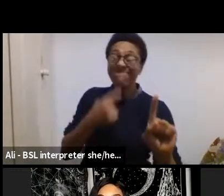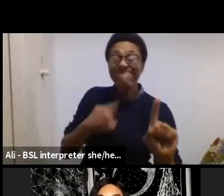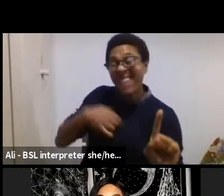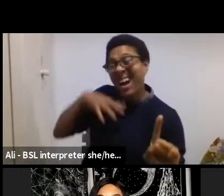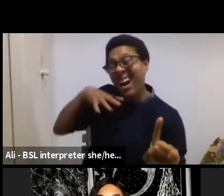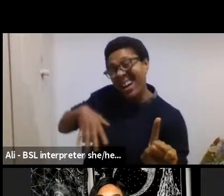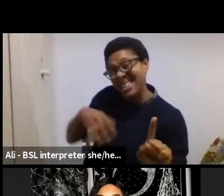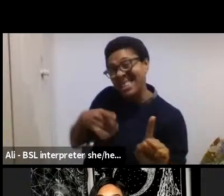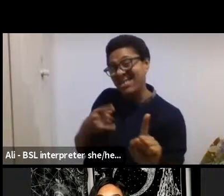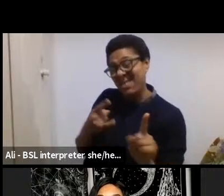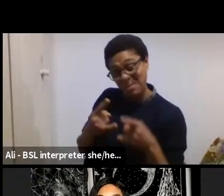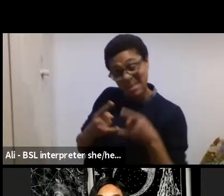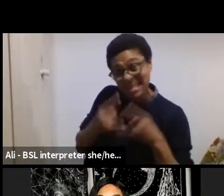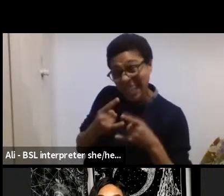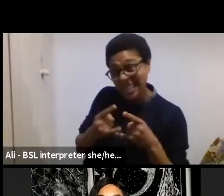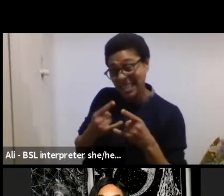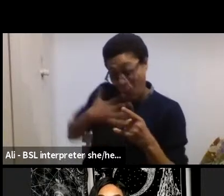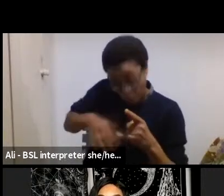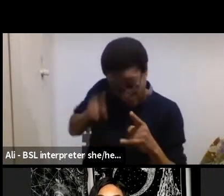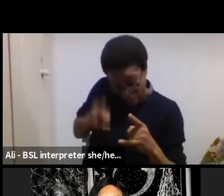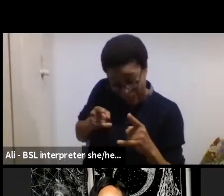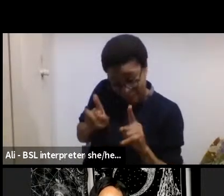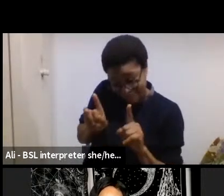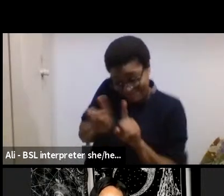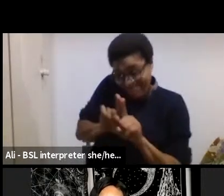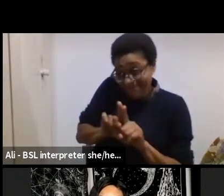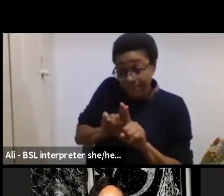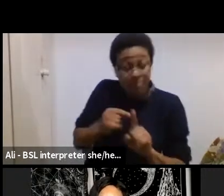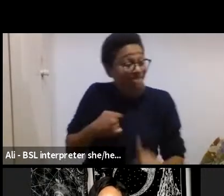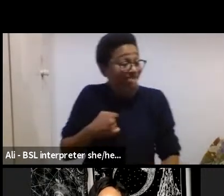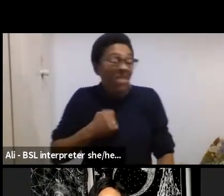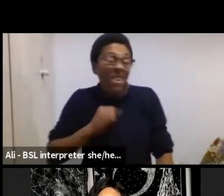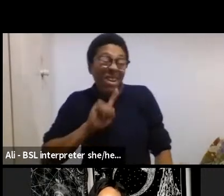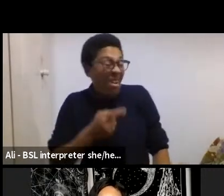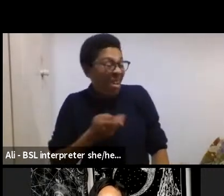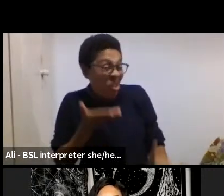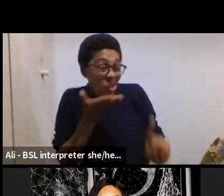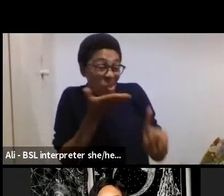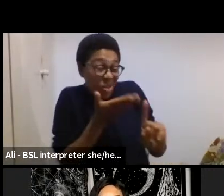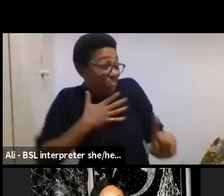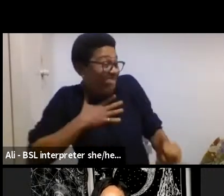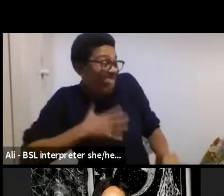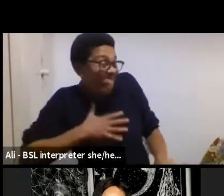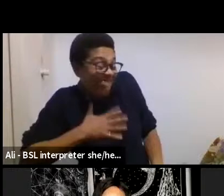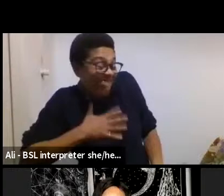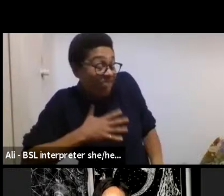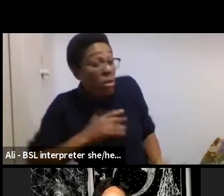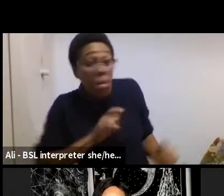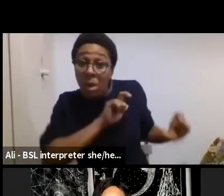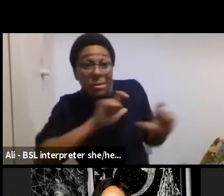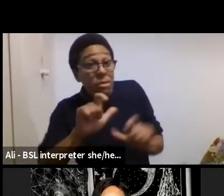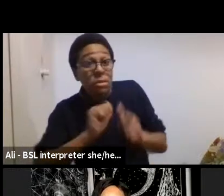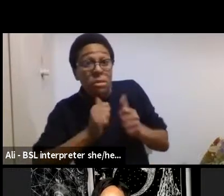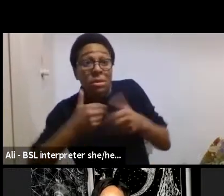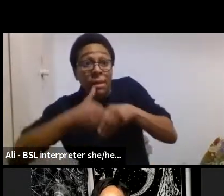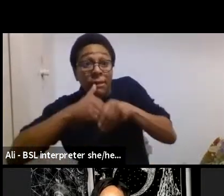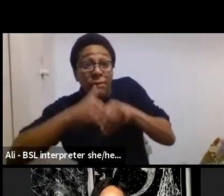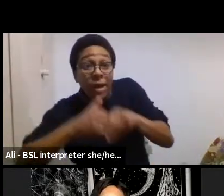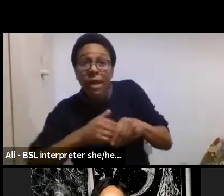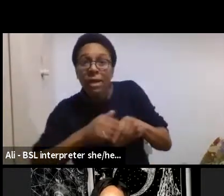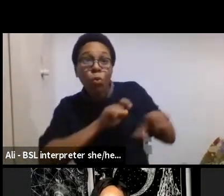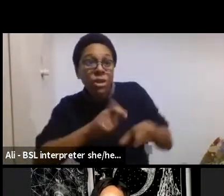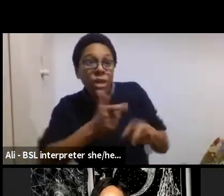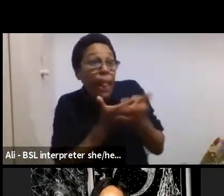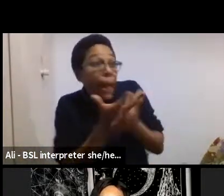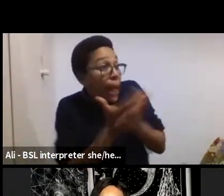someone in a relationship, and that's just not something I could do, which is a shame, but you know, we're still friends. We still talk about Taylor Swift all of the